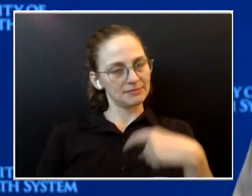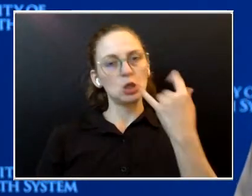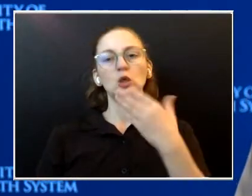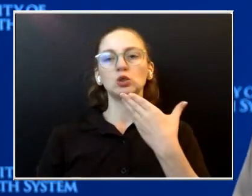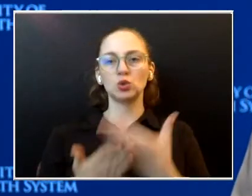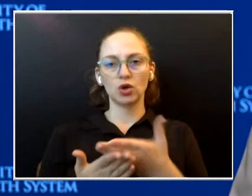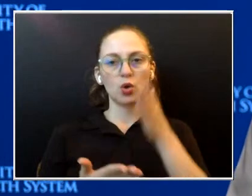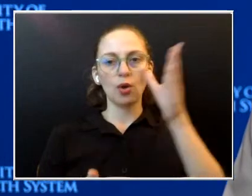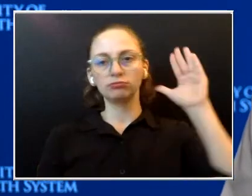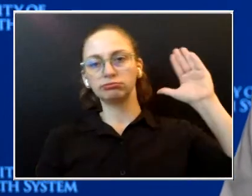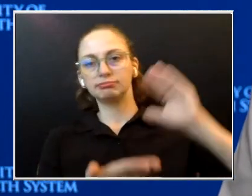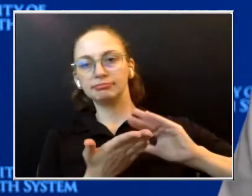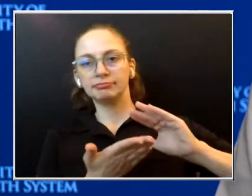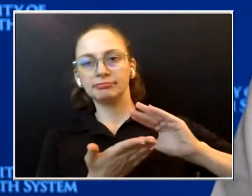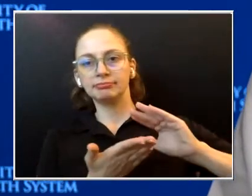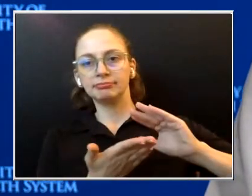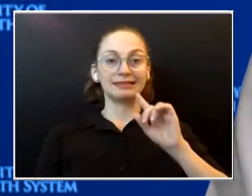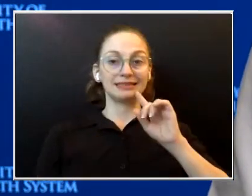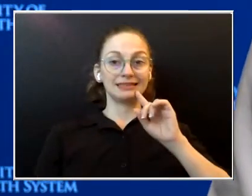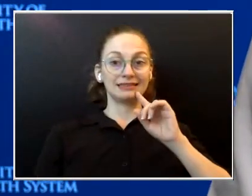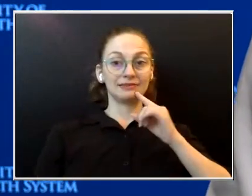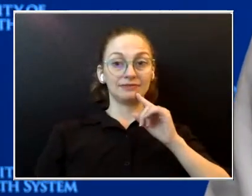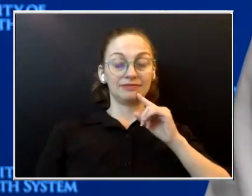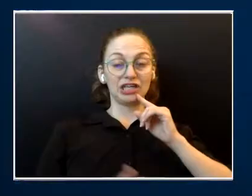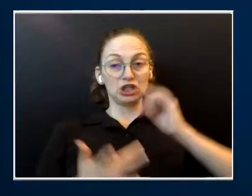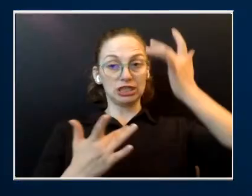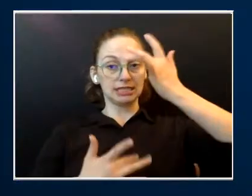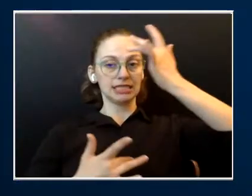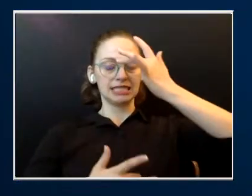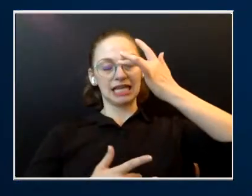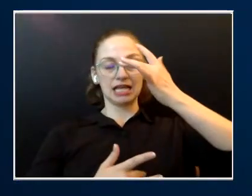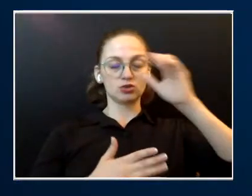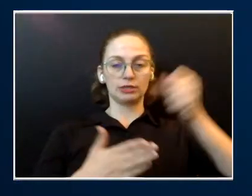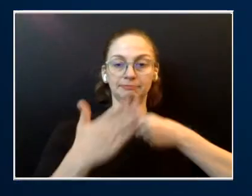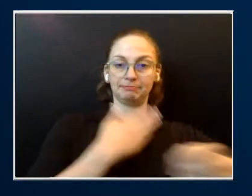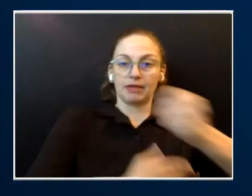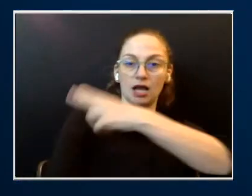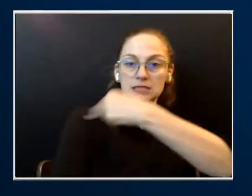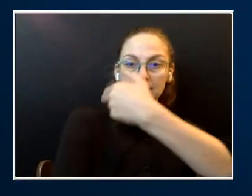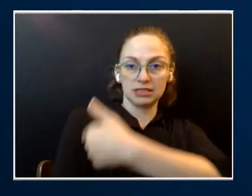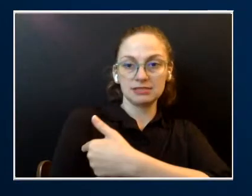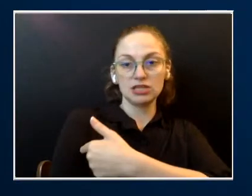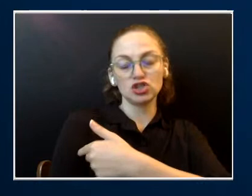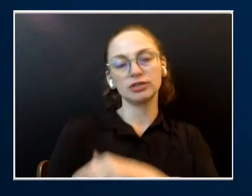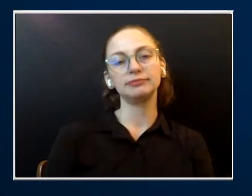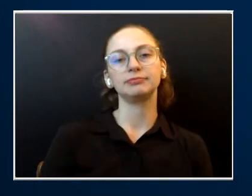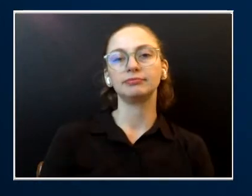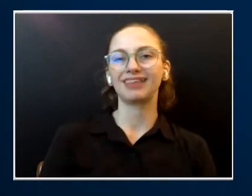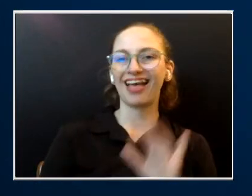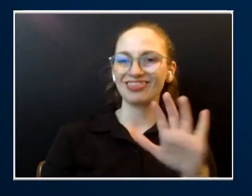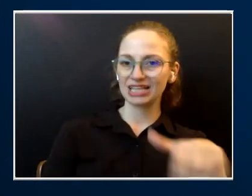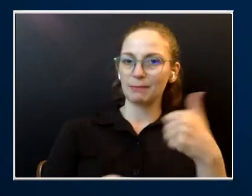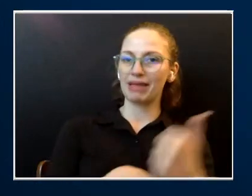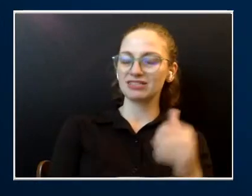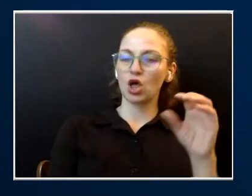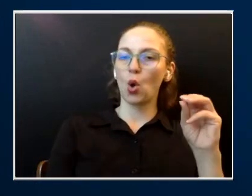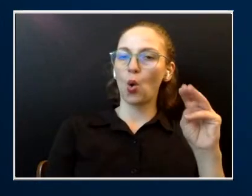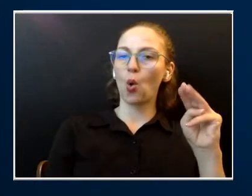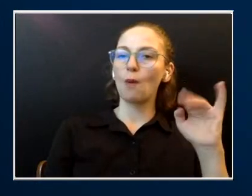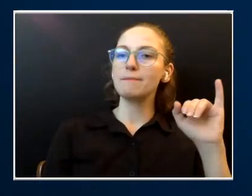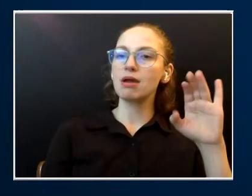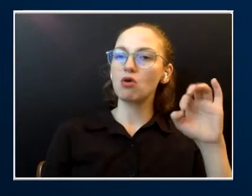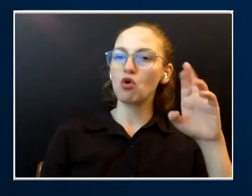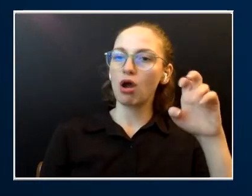hospitalization, severe disease and hospitalization as well. So. And it's based on the more Omicron derivatives as opposed to the earlier ones.